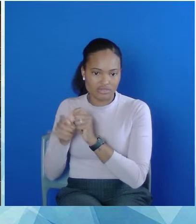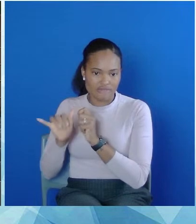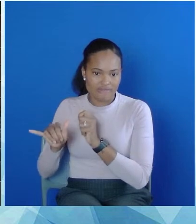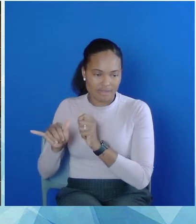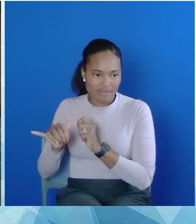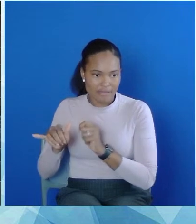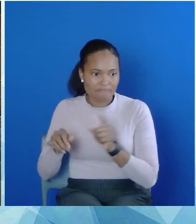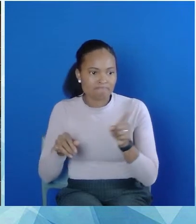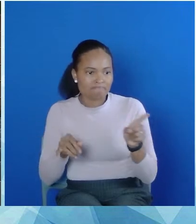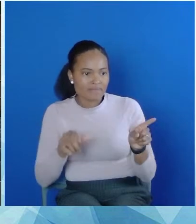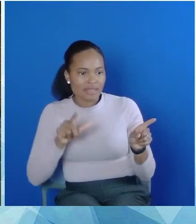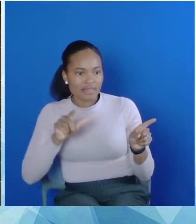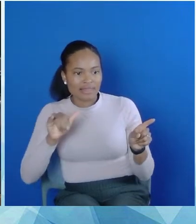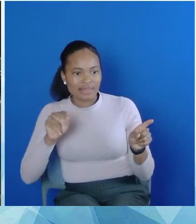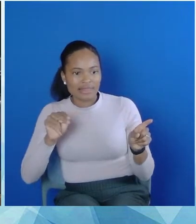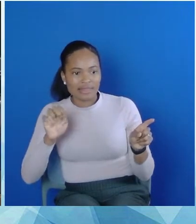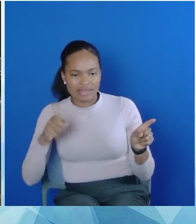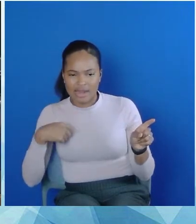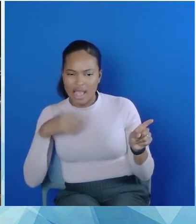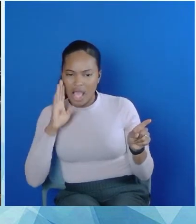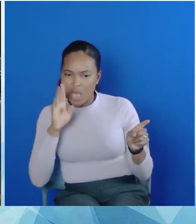into it.